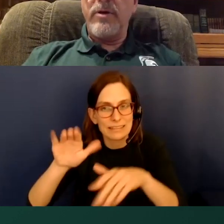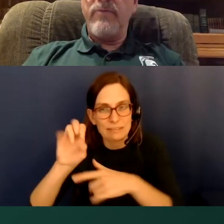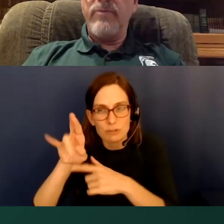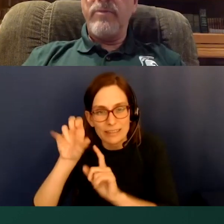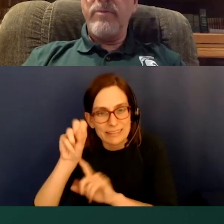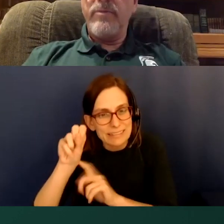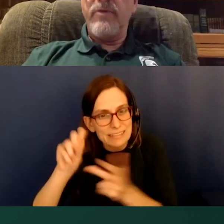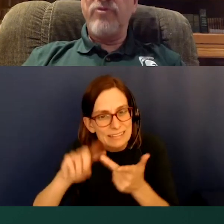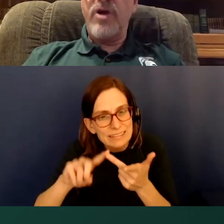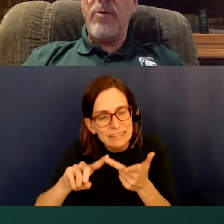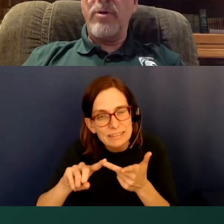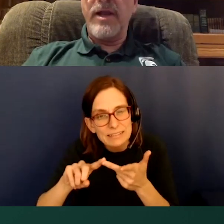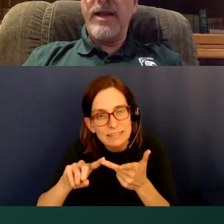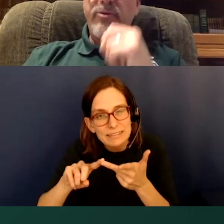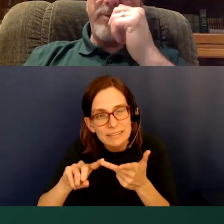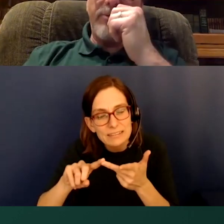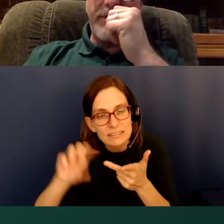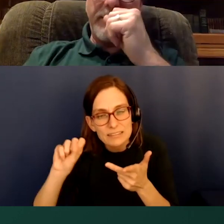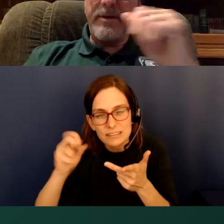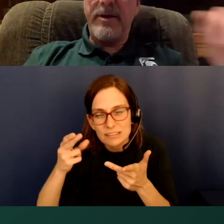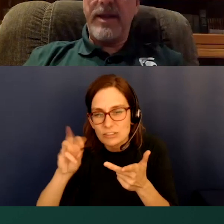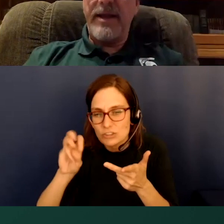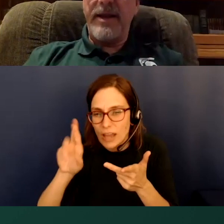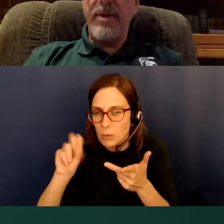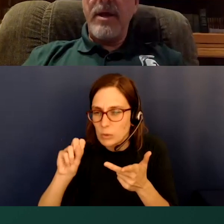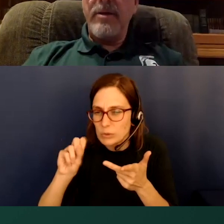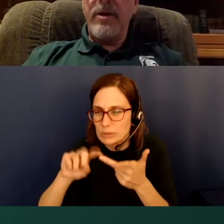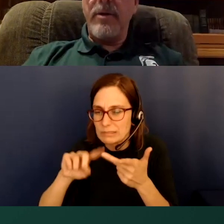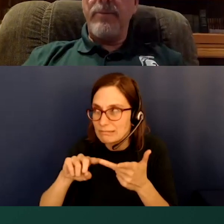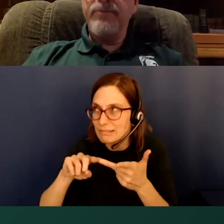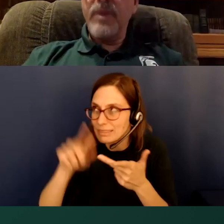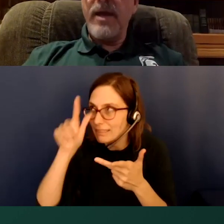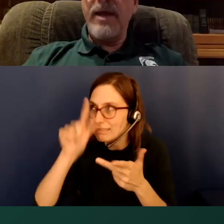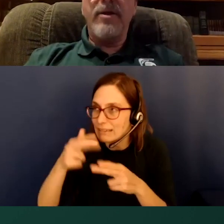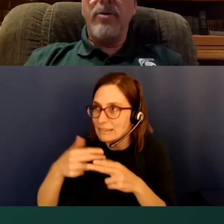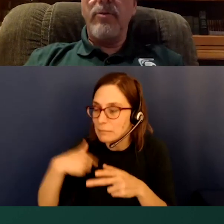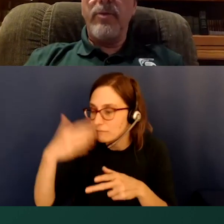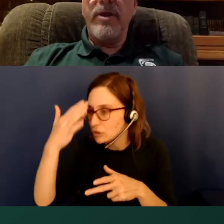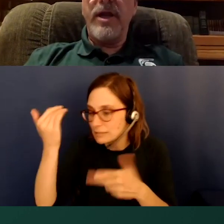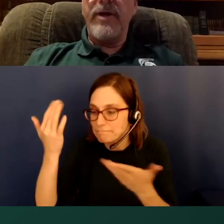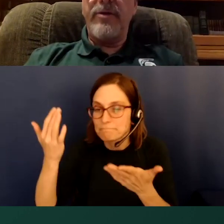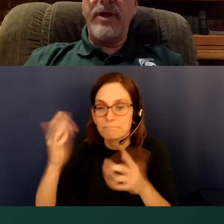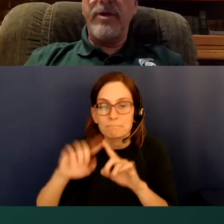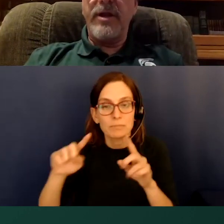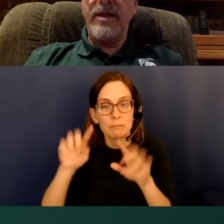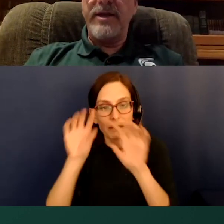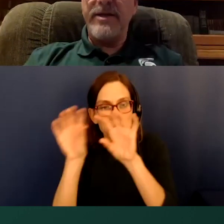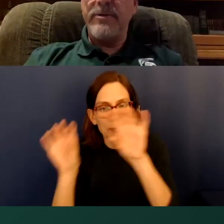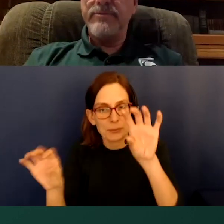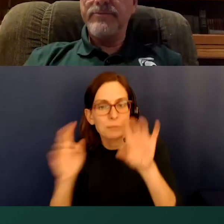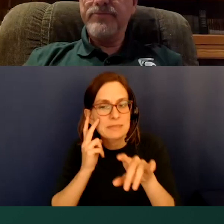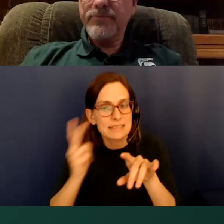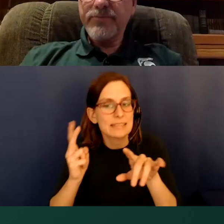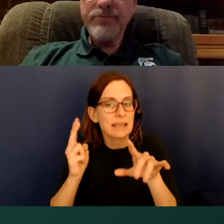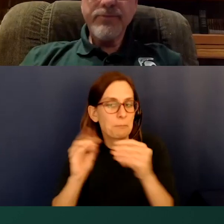one? Of showers. I can't remember its Latin name. Um, and so this area, I think you see a lot of